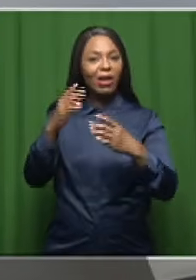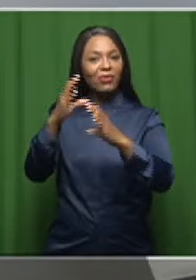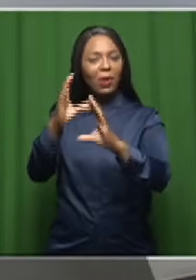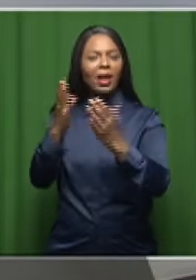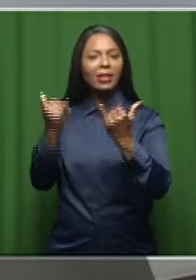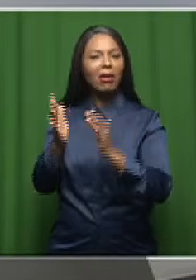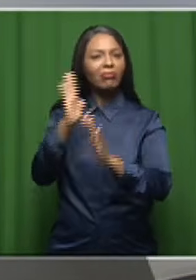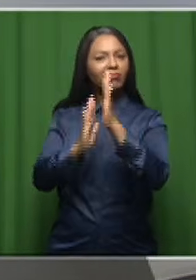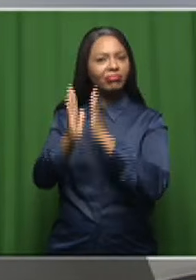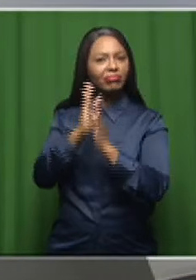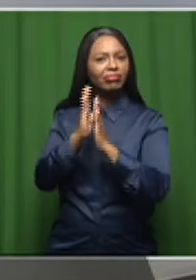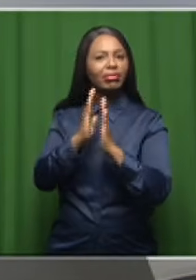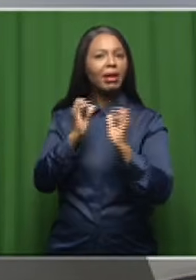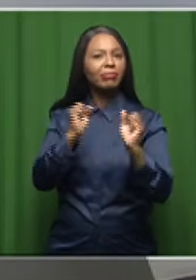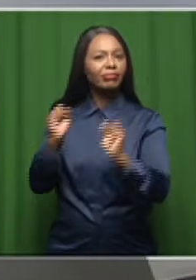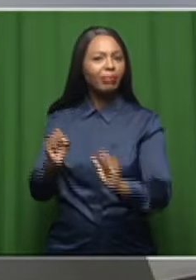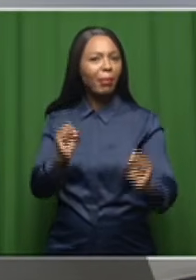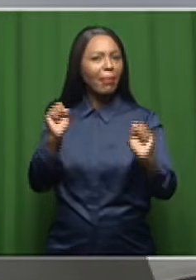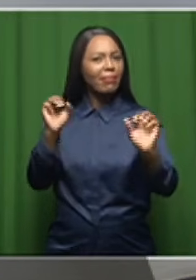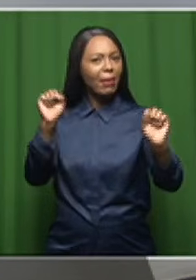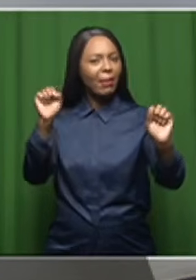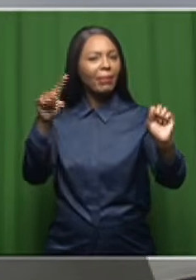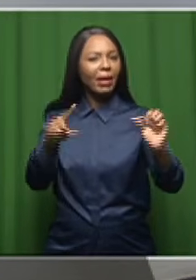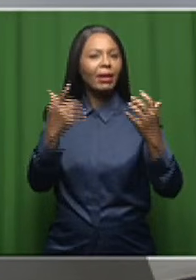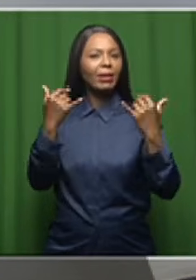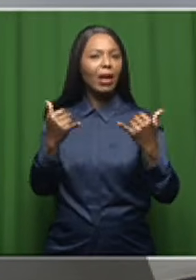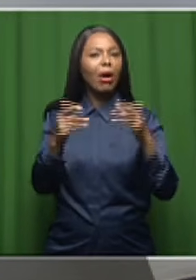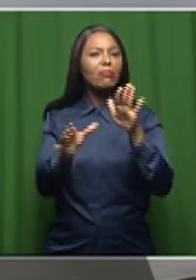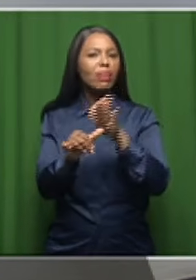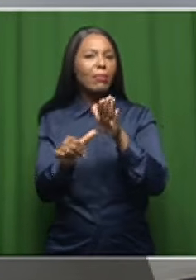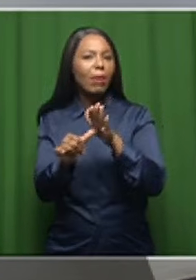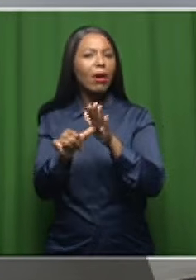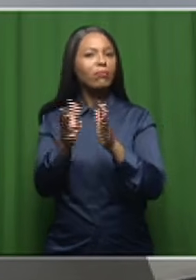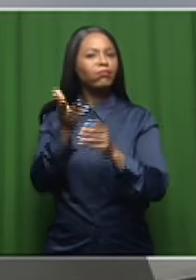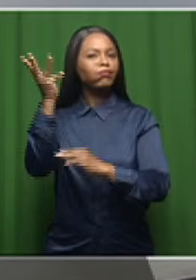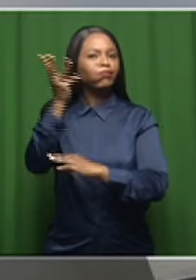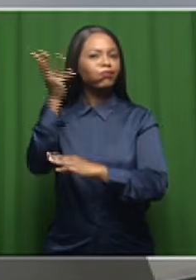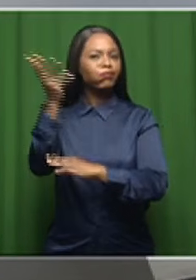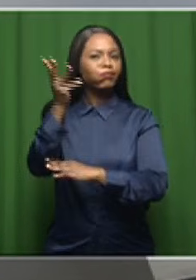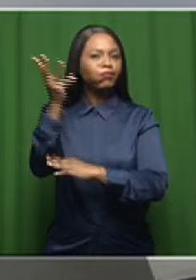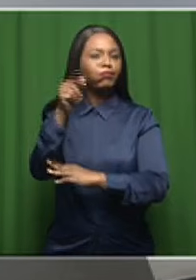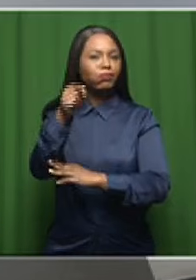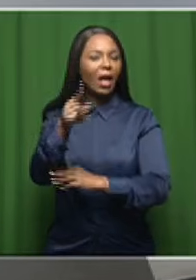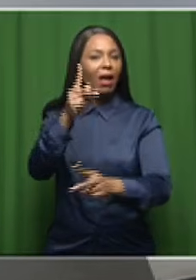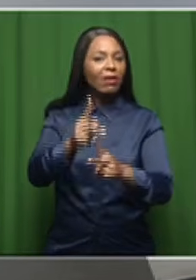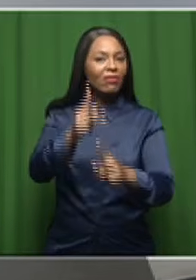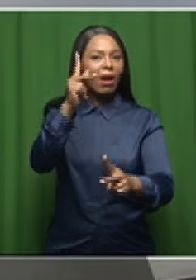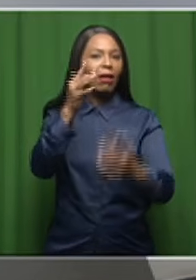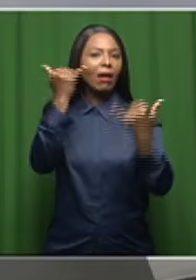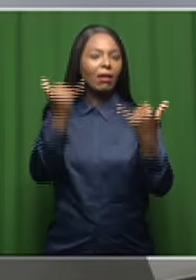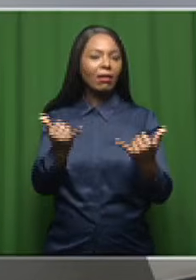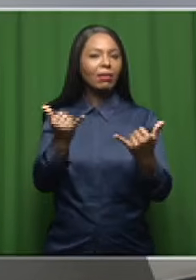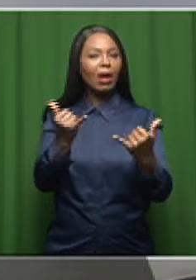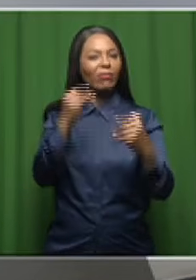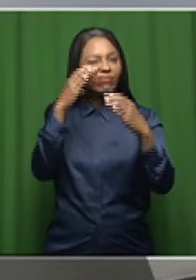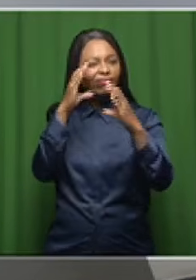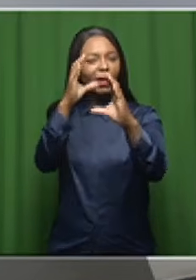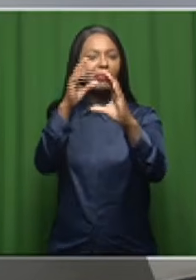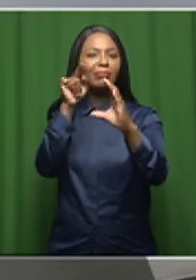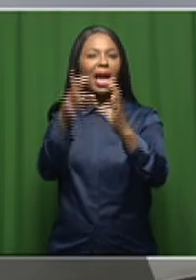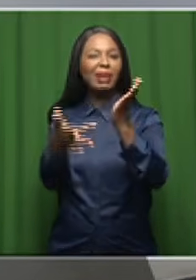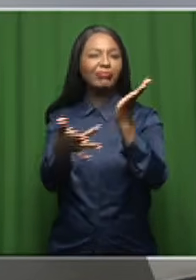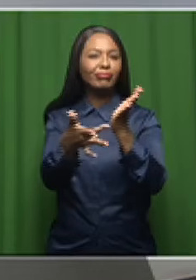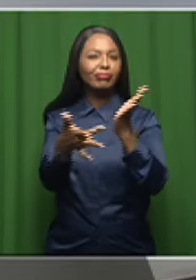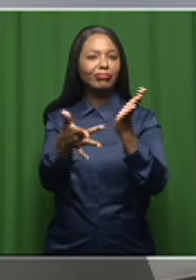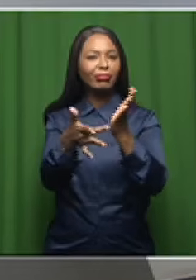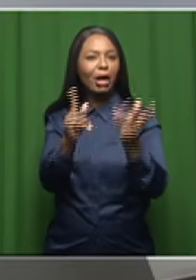some of those pertinent conversations that should be at their final stages, of course, pertaining to digital transformation as we